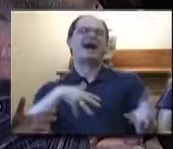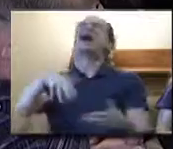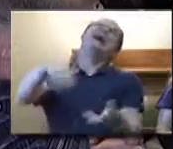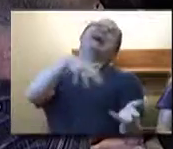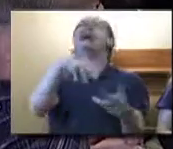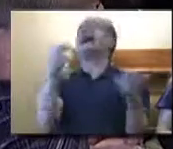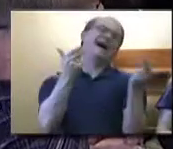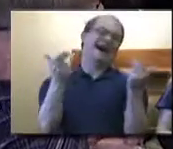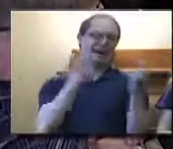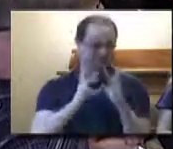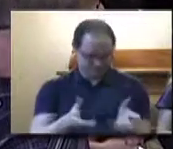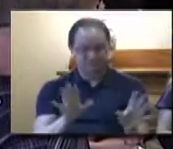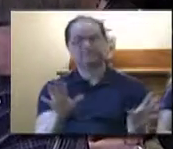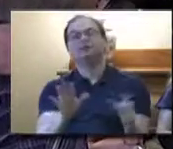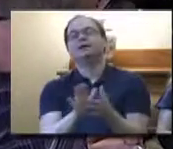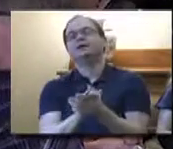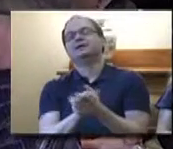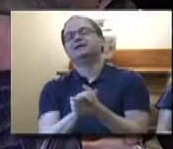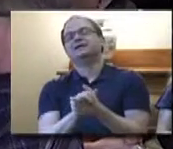over with.